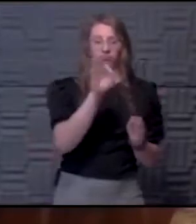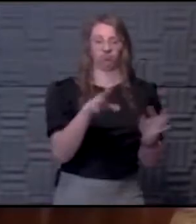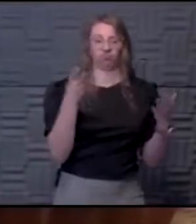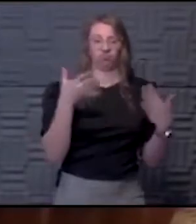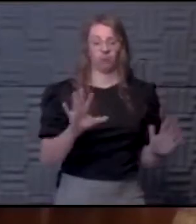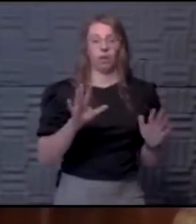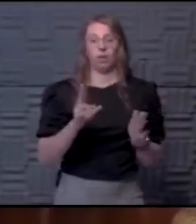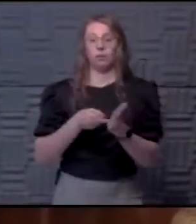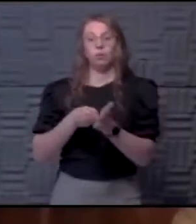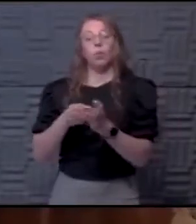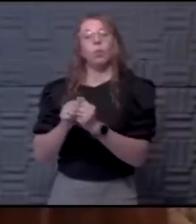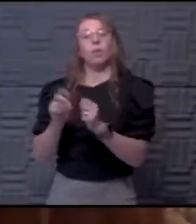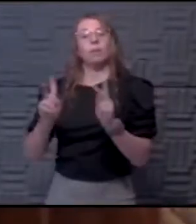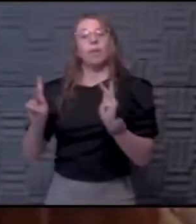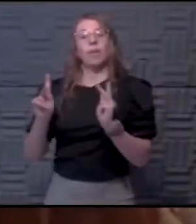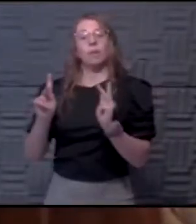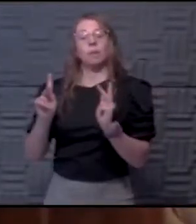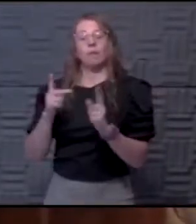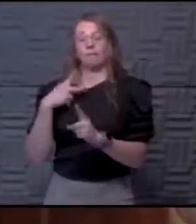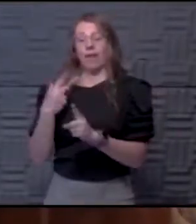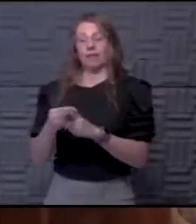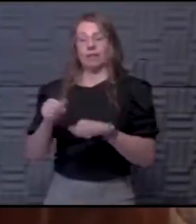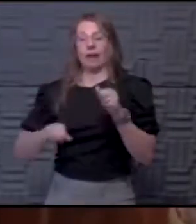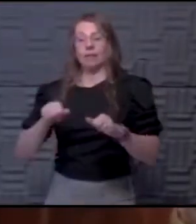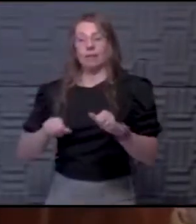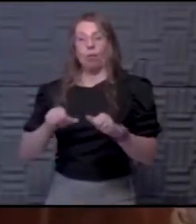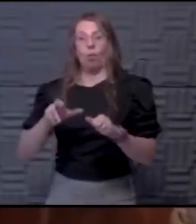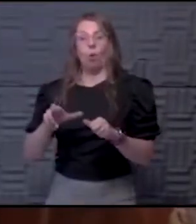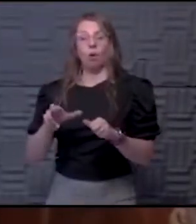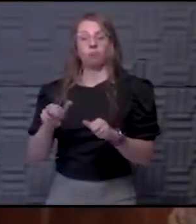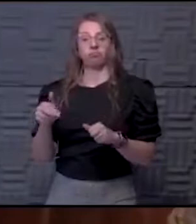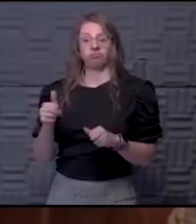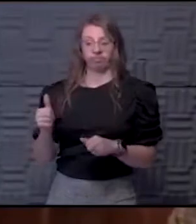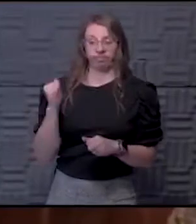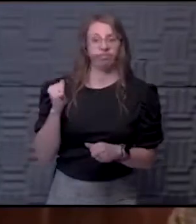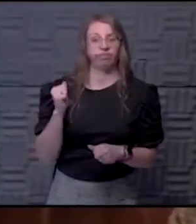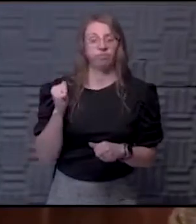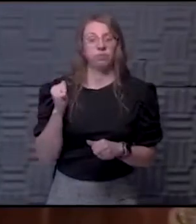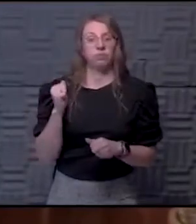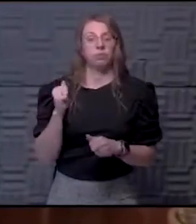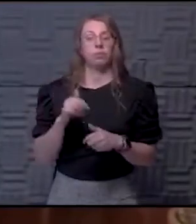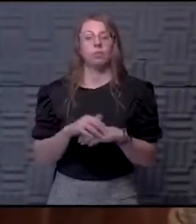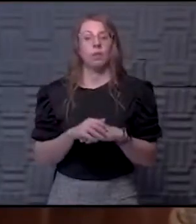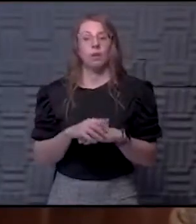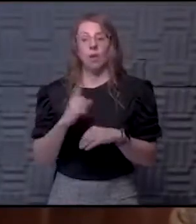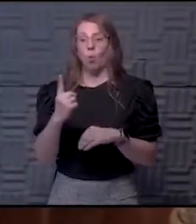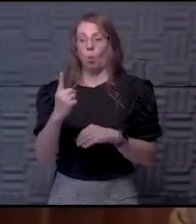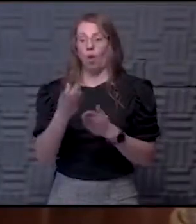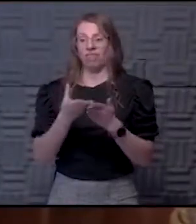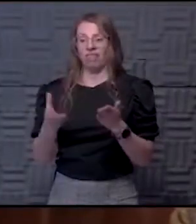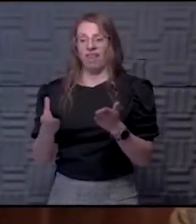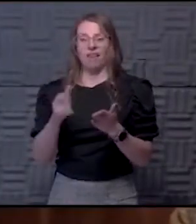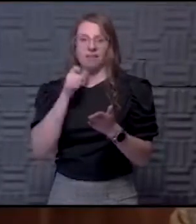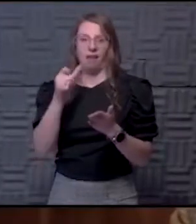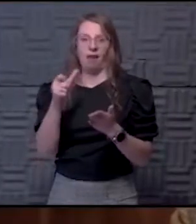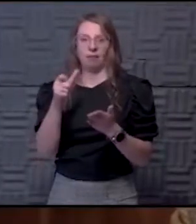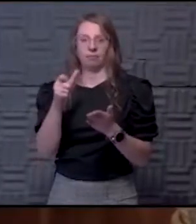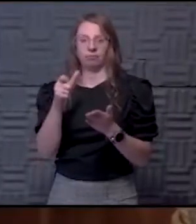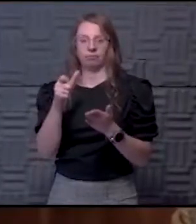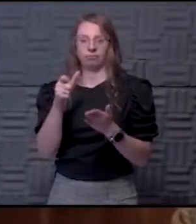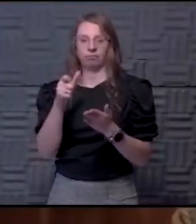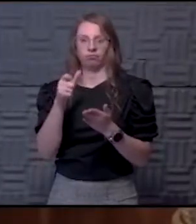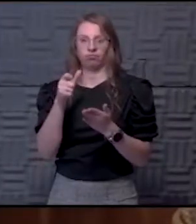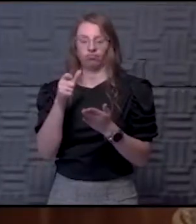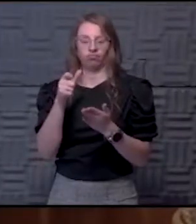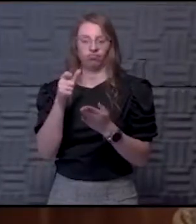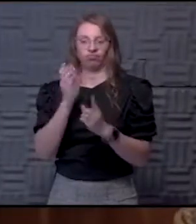is with people who are very vaccine hesitant or even rejecting, there is no one thing that you're going to do